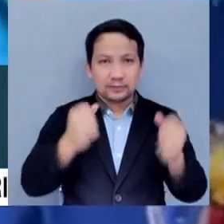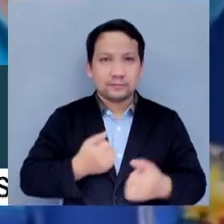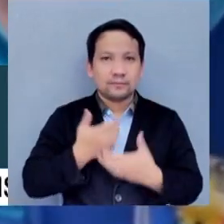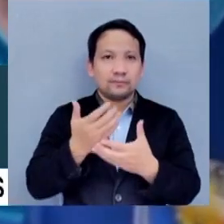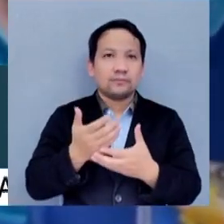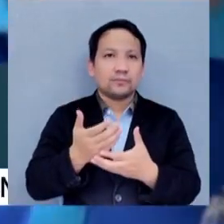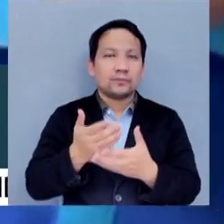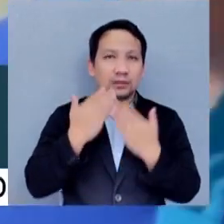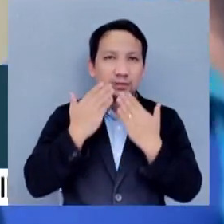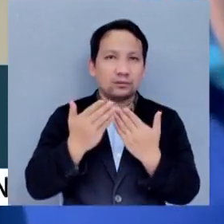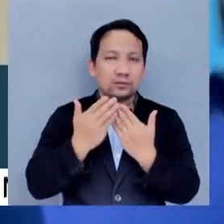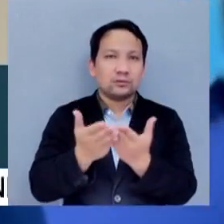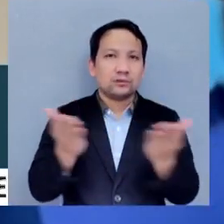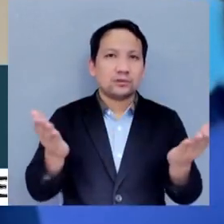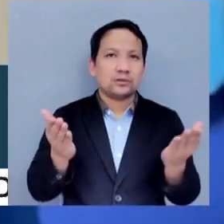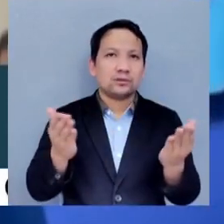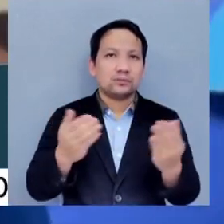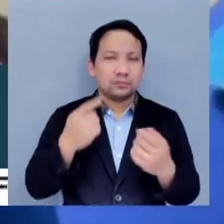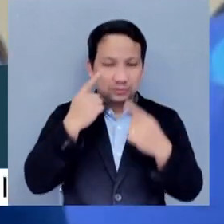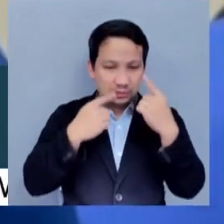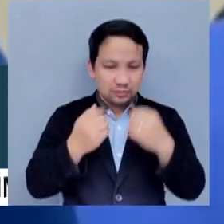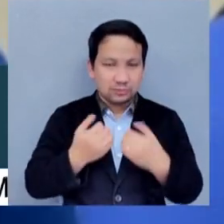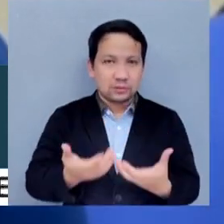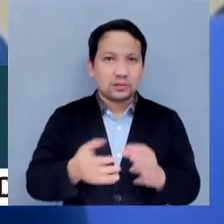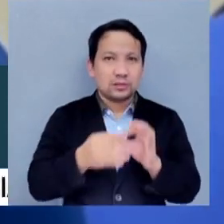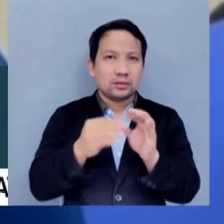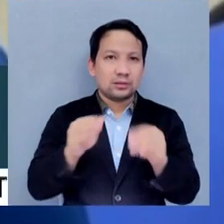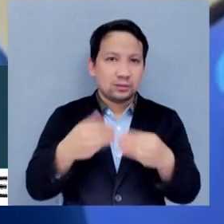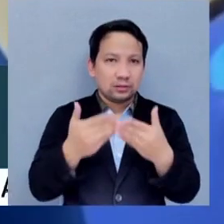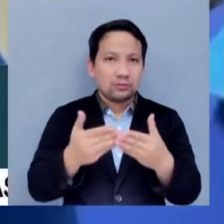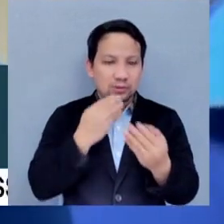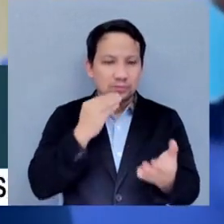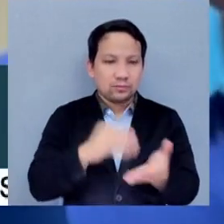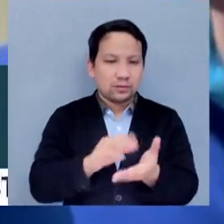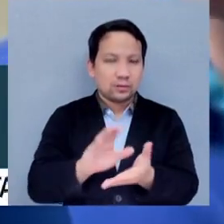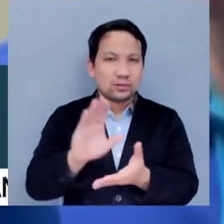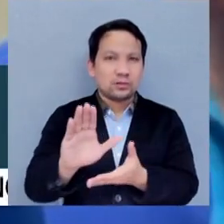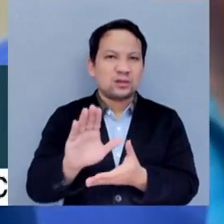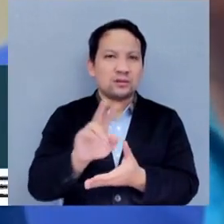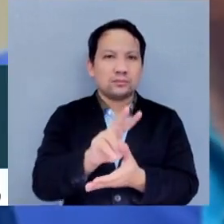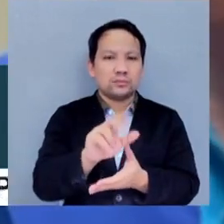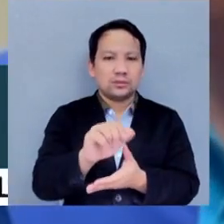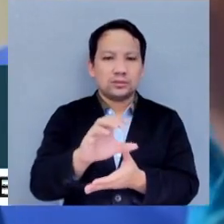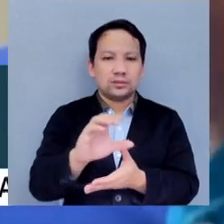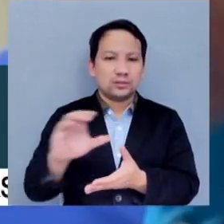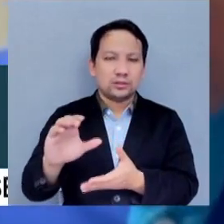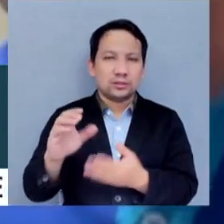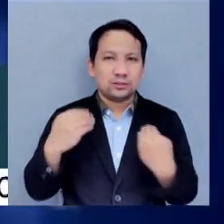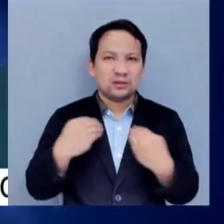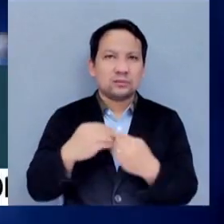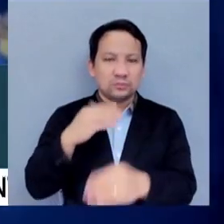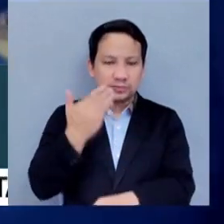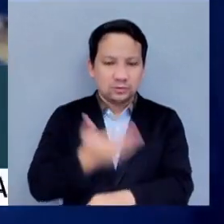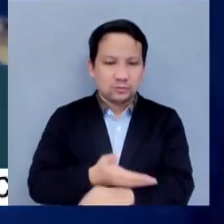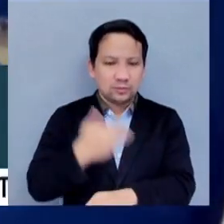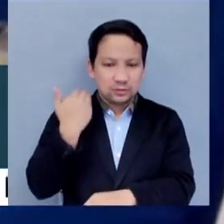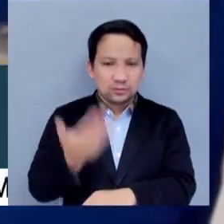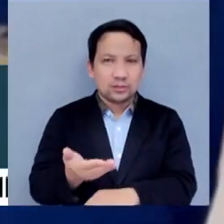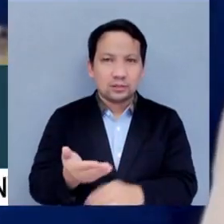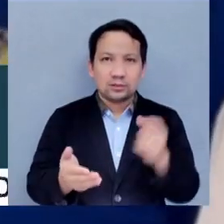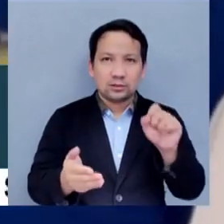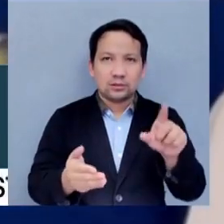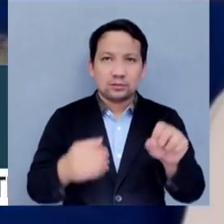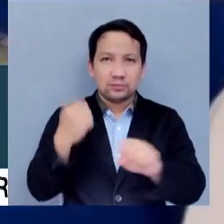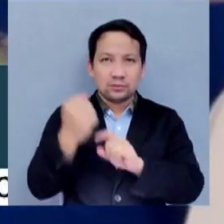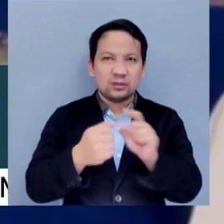gratitude and became emotional as he was giving his message to the VACC members and to his son, who died 11 years ago. Evangelista